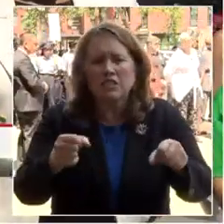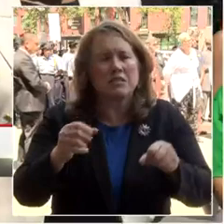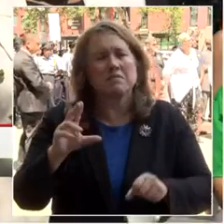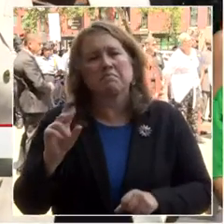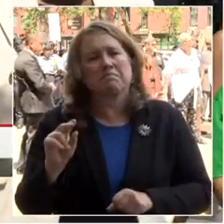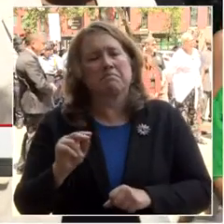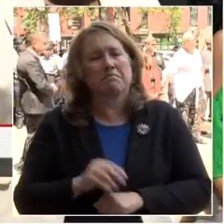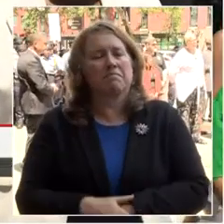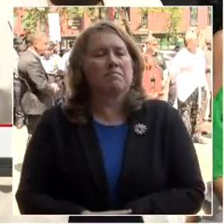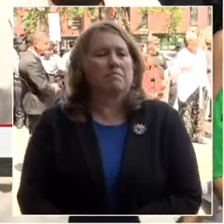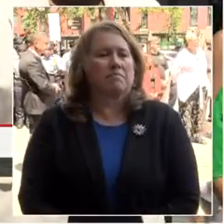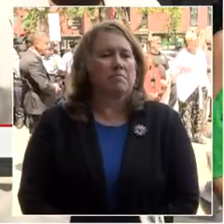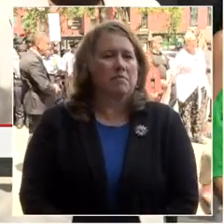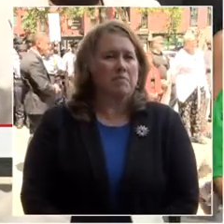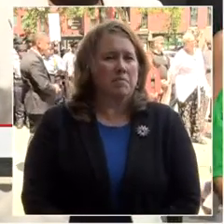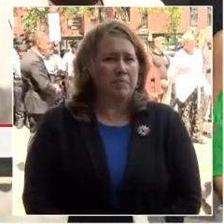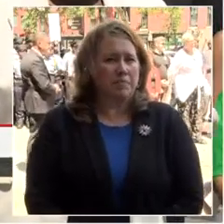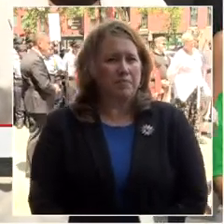Gigi.